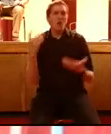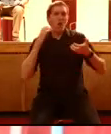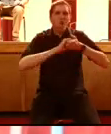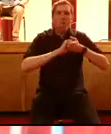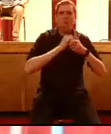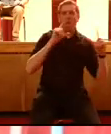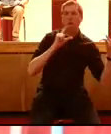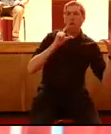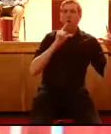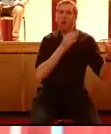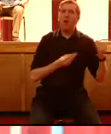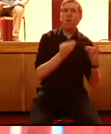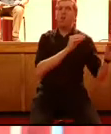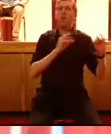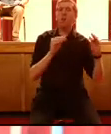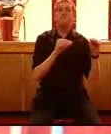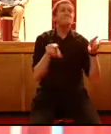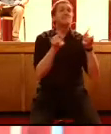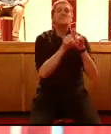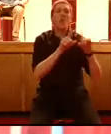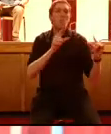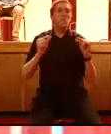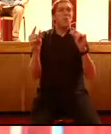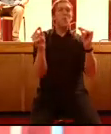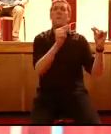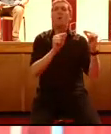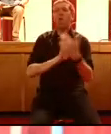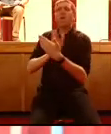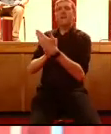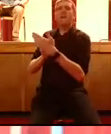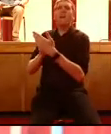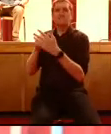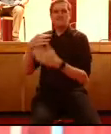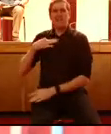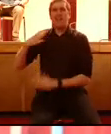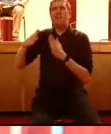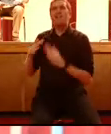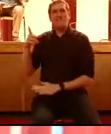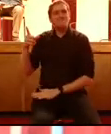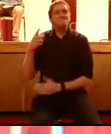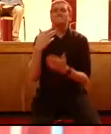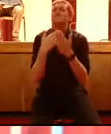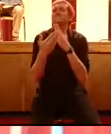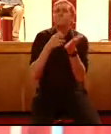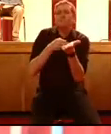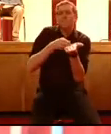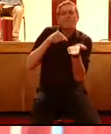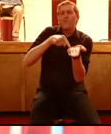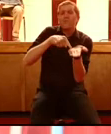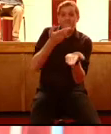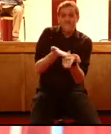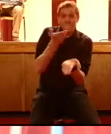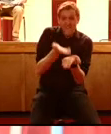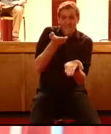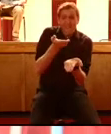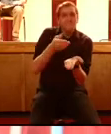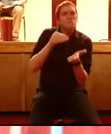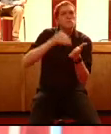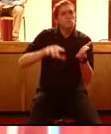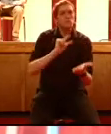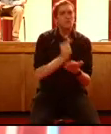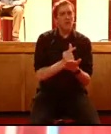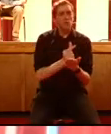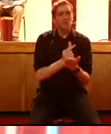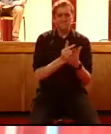investigation of that rumor to tarnish the candidate regardless of the truth. Here are the facts. Our students are graduating at higher